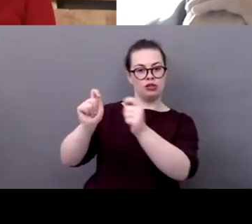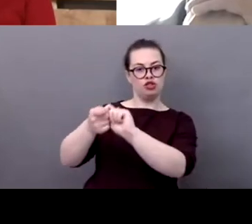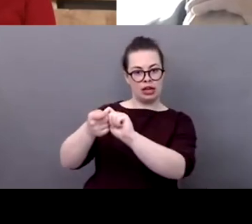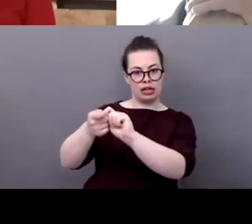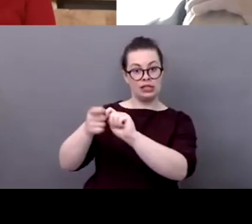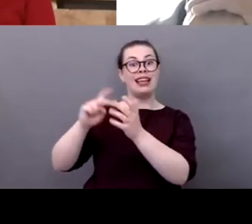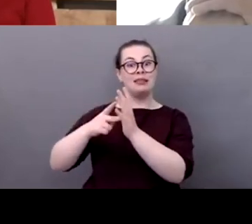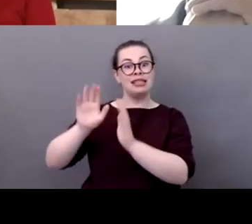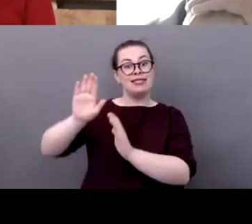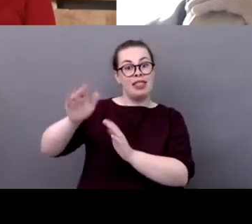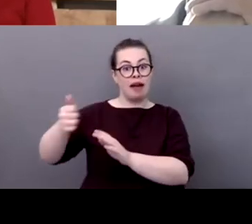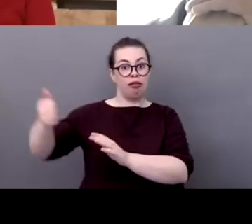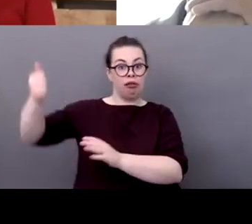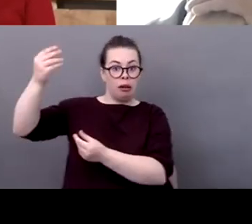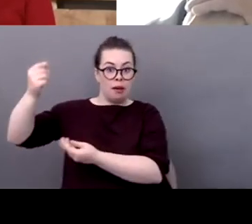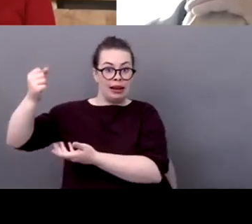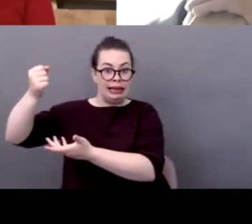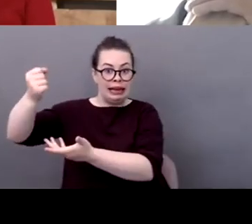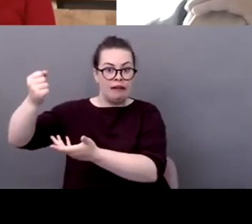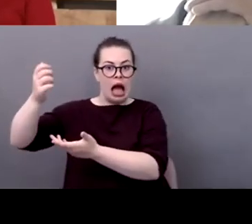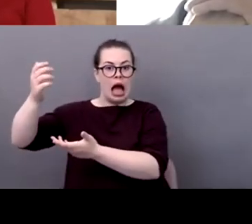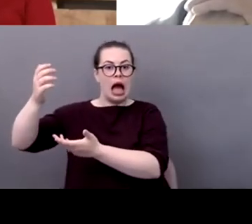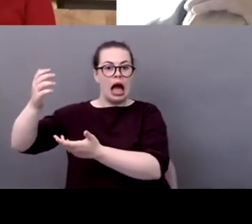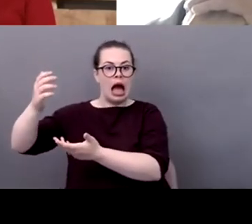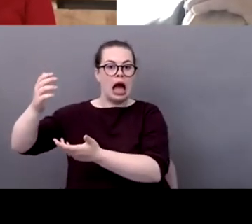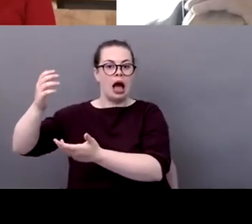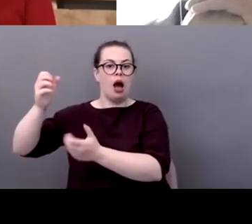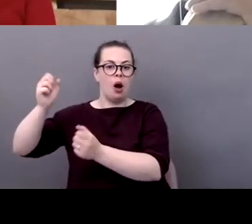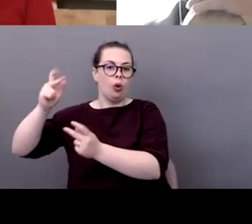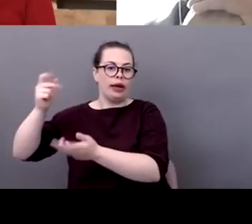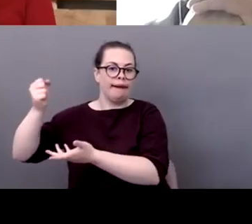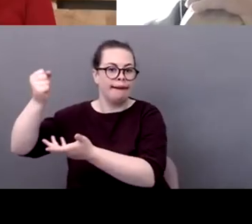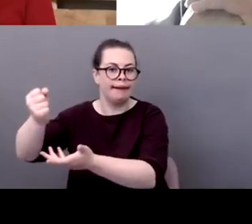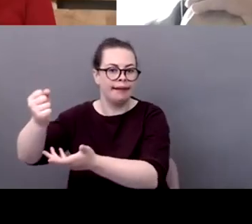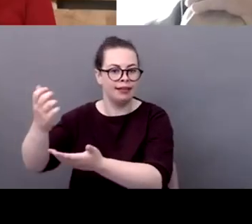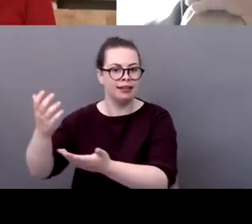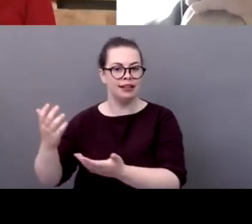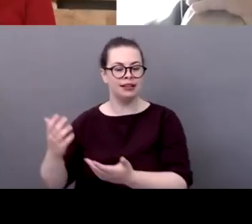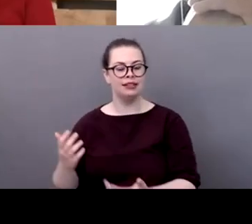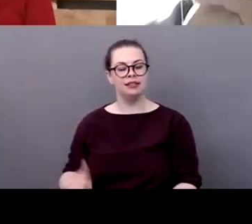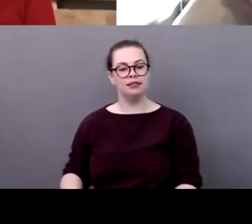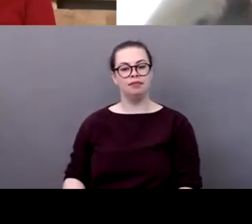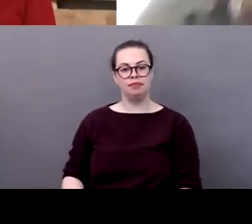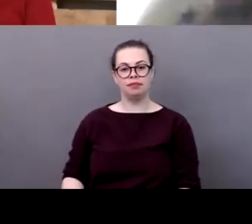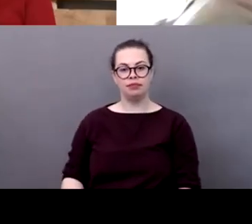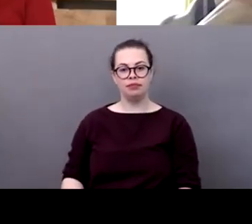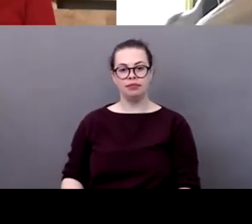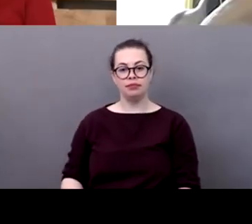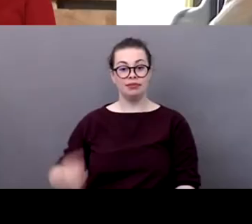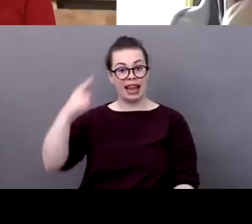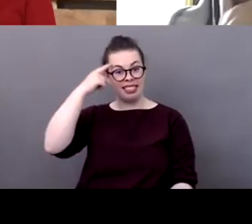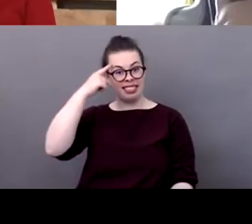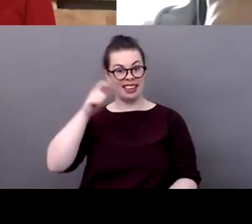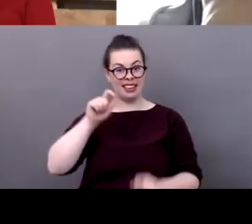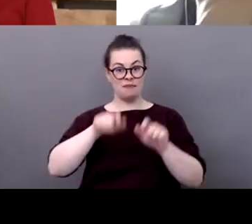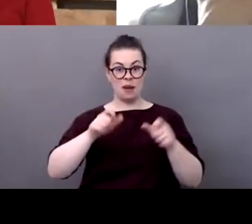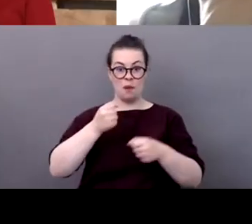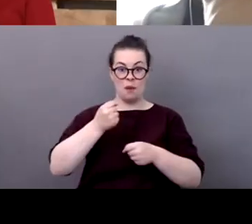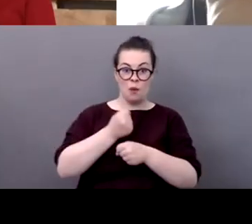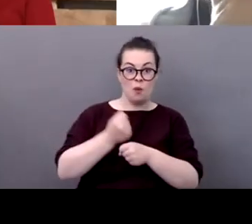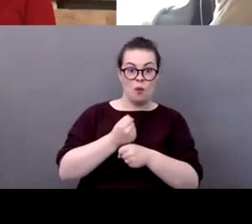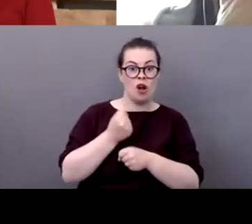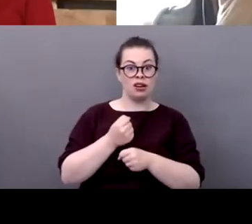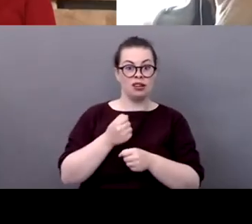in particular and the role athletes can play, but also there's, you know, athletes are in often a vulnerable position where